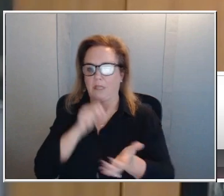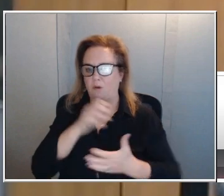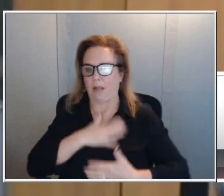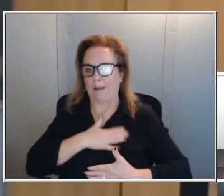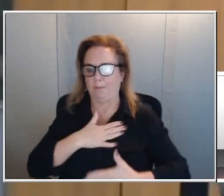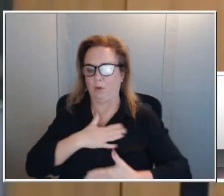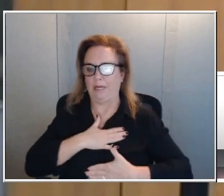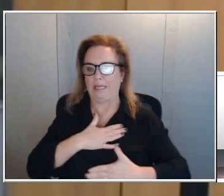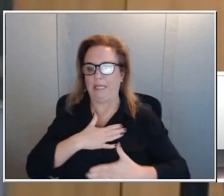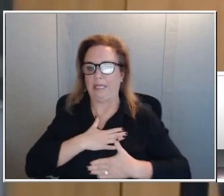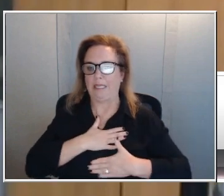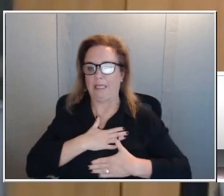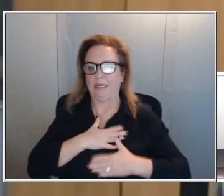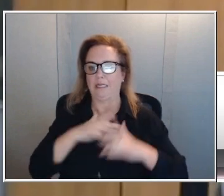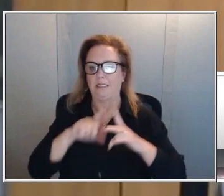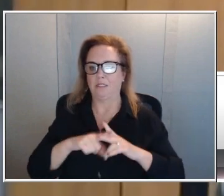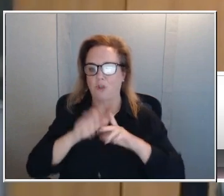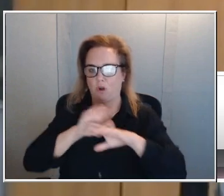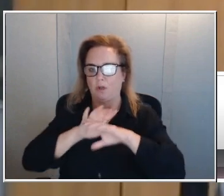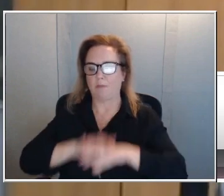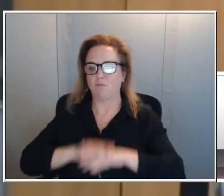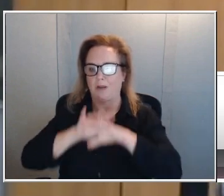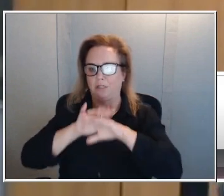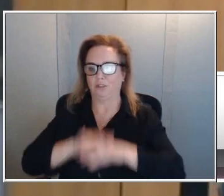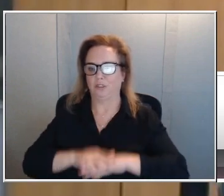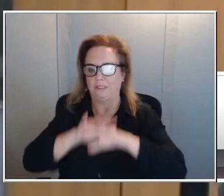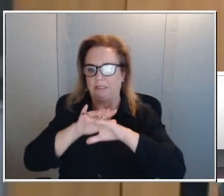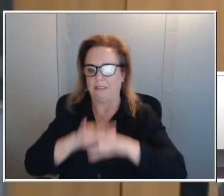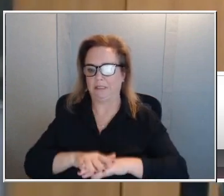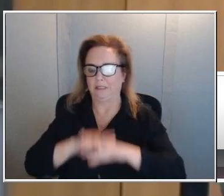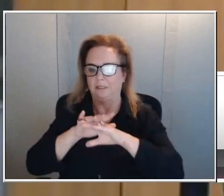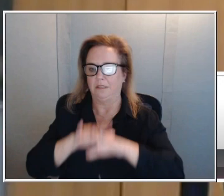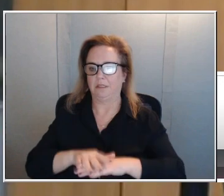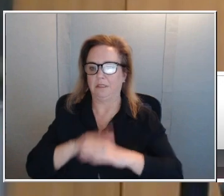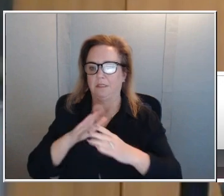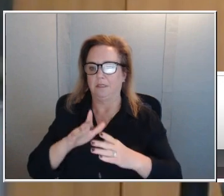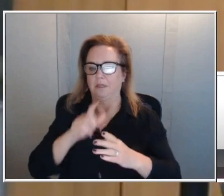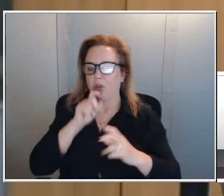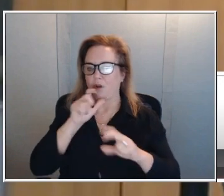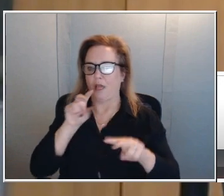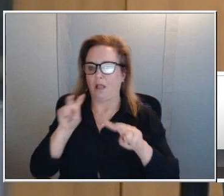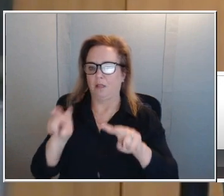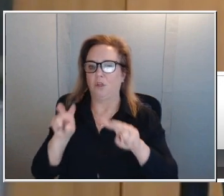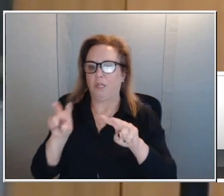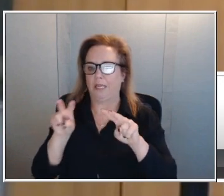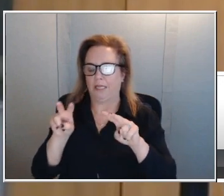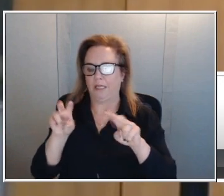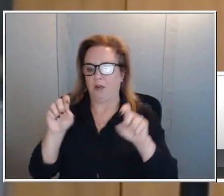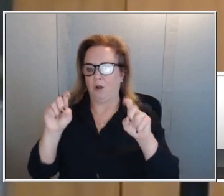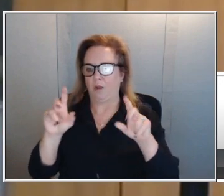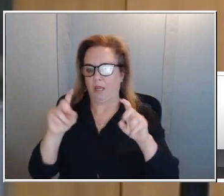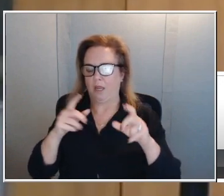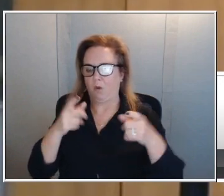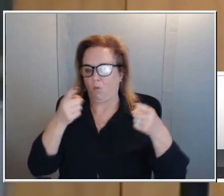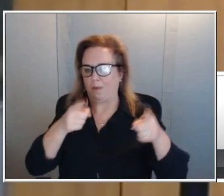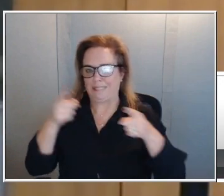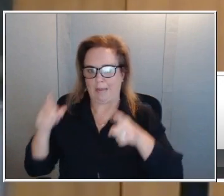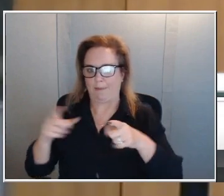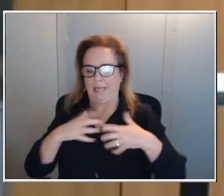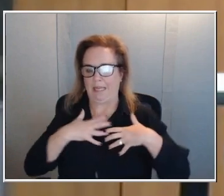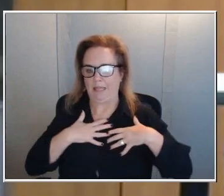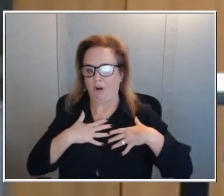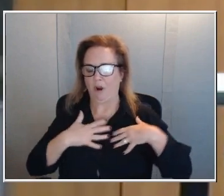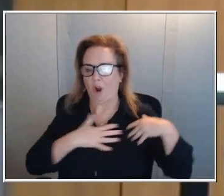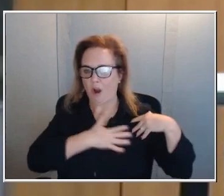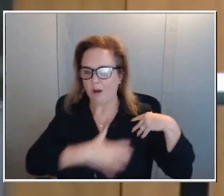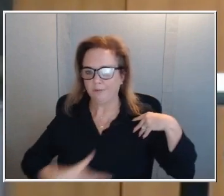breathing, start compressions. At that point, you're not looking at what's going on inside of